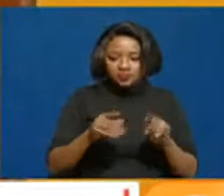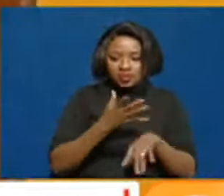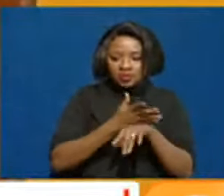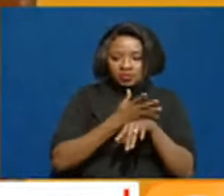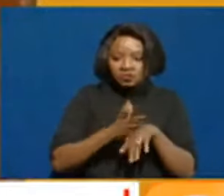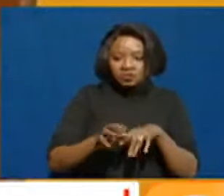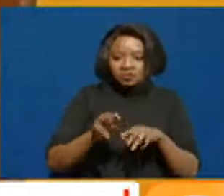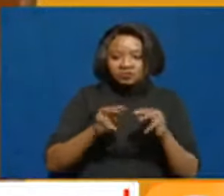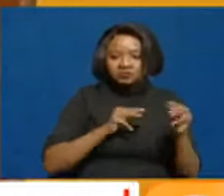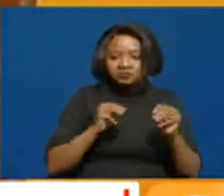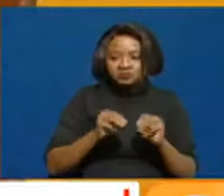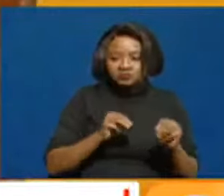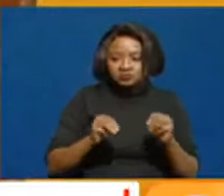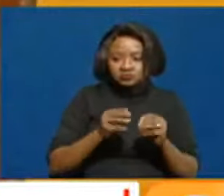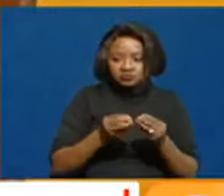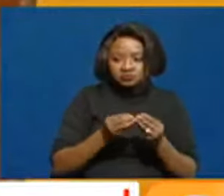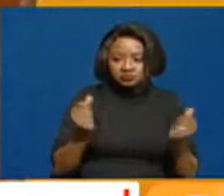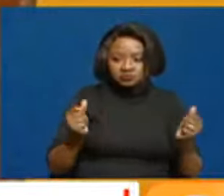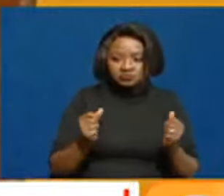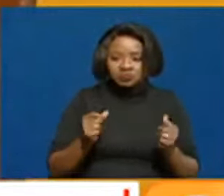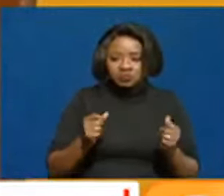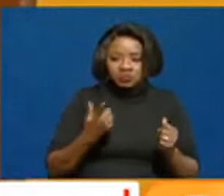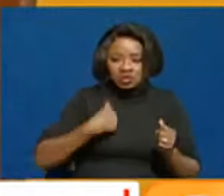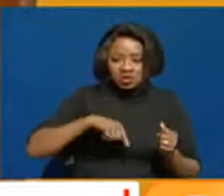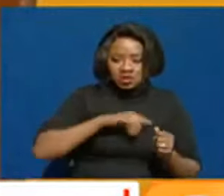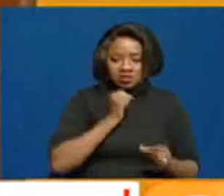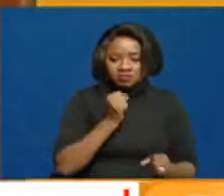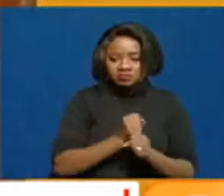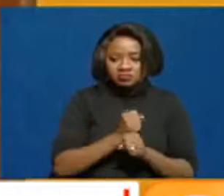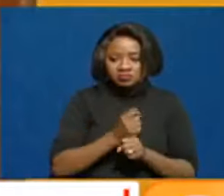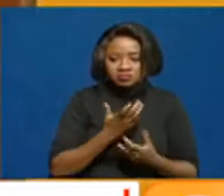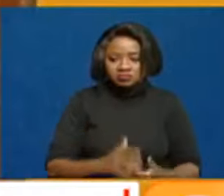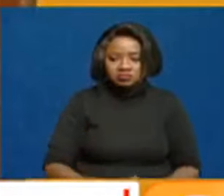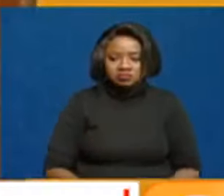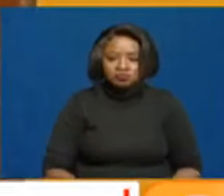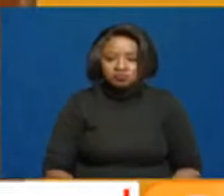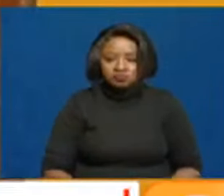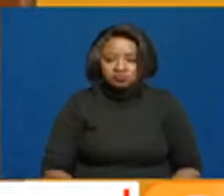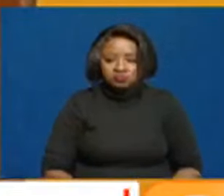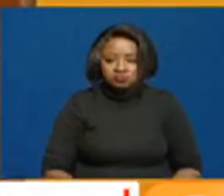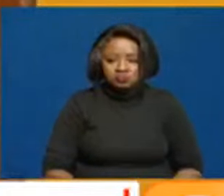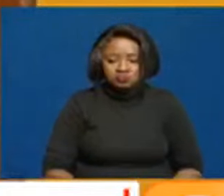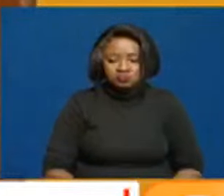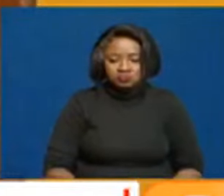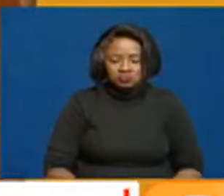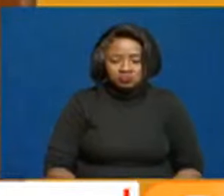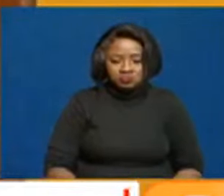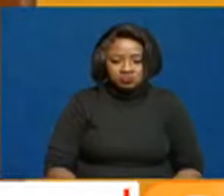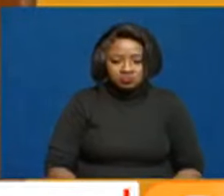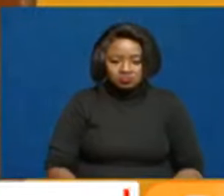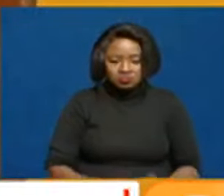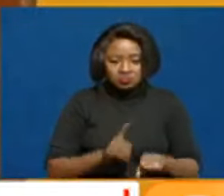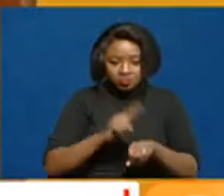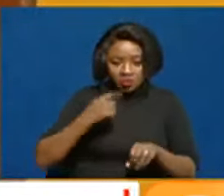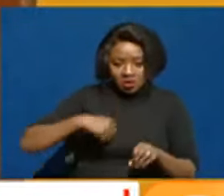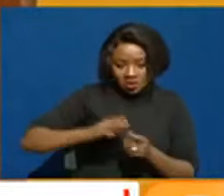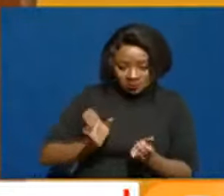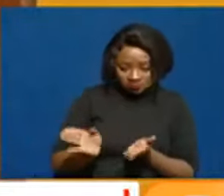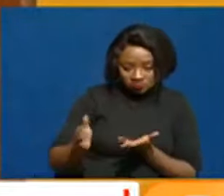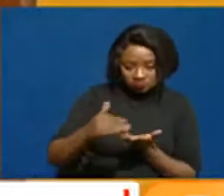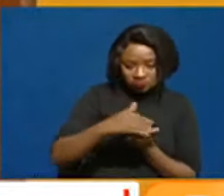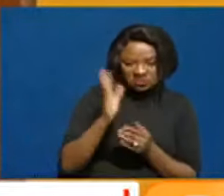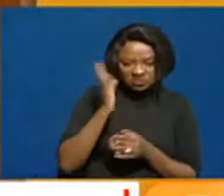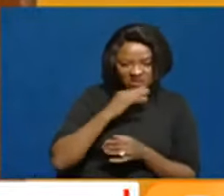solution, innovative waste management solution that we have done, it is that when we collect the garbages or the waste from the